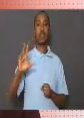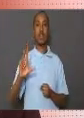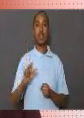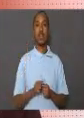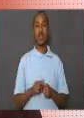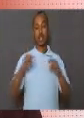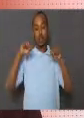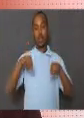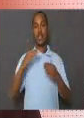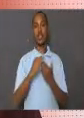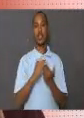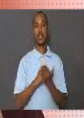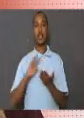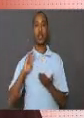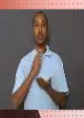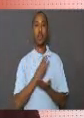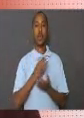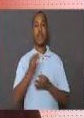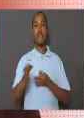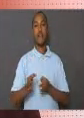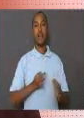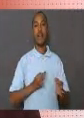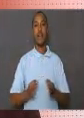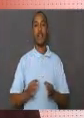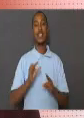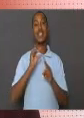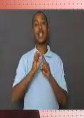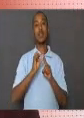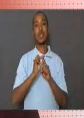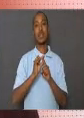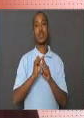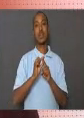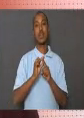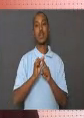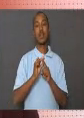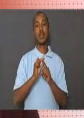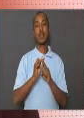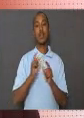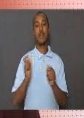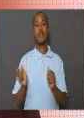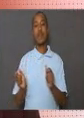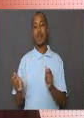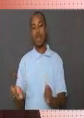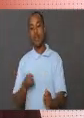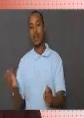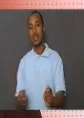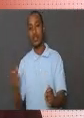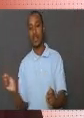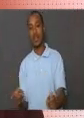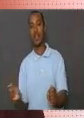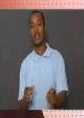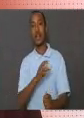In today's lesson, we will define the terms fertilizer and